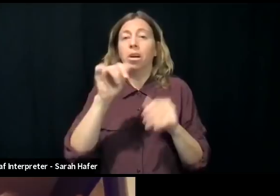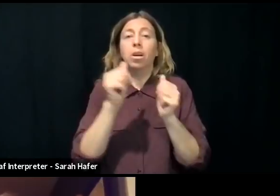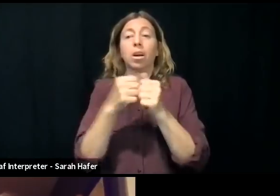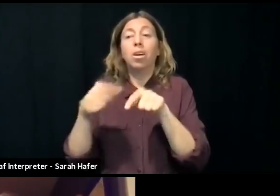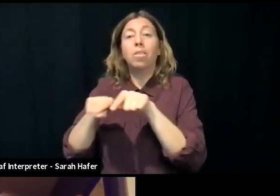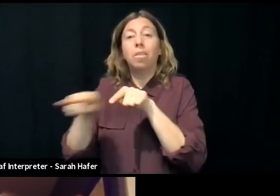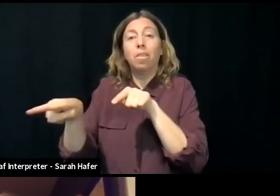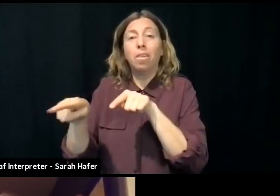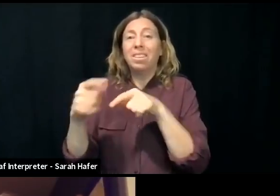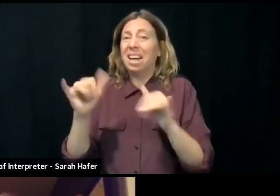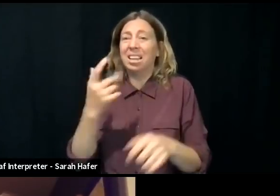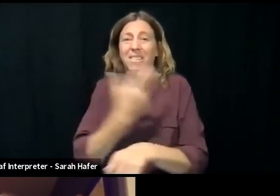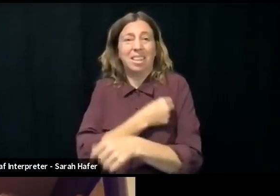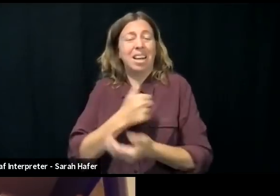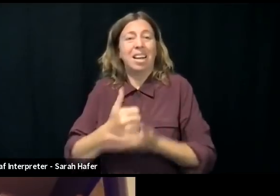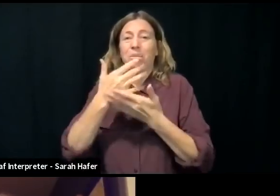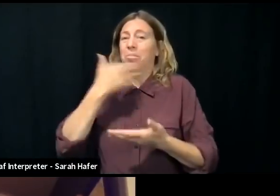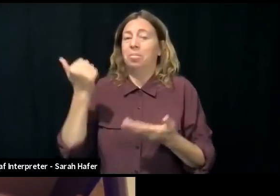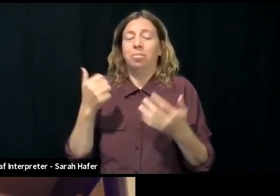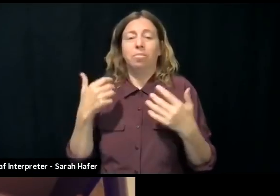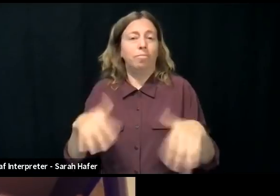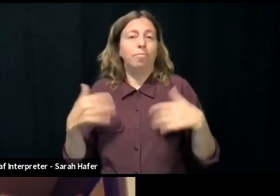Question from Liz, what about boosters?